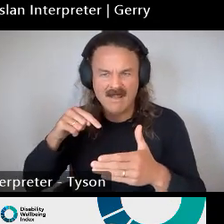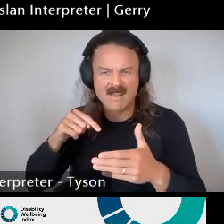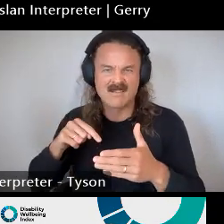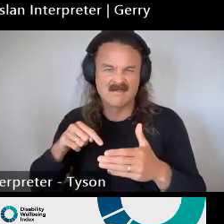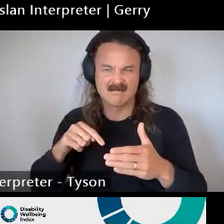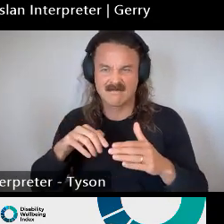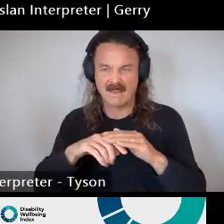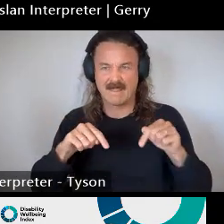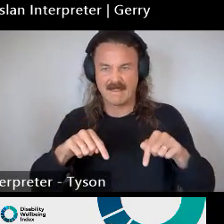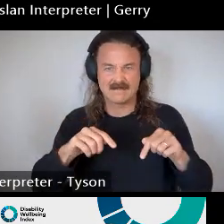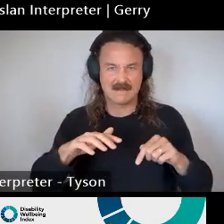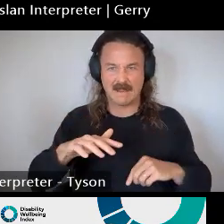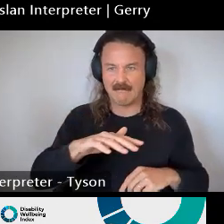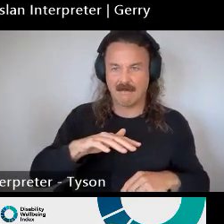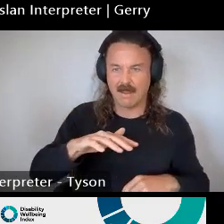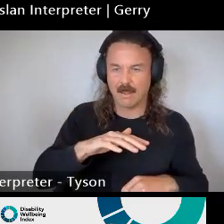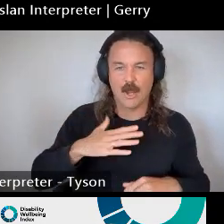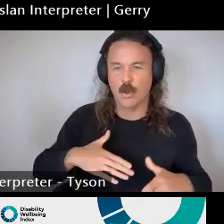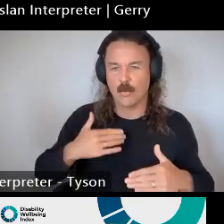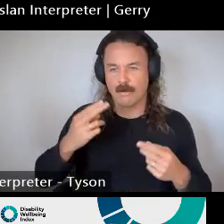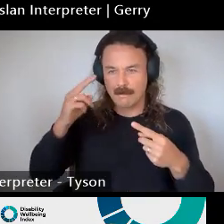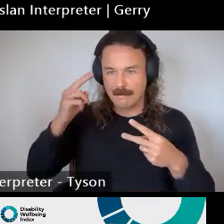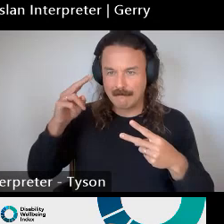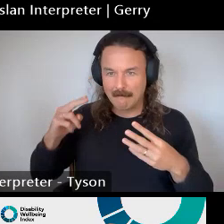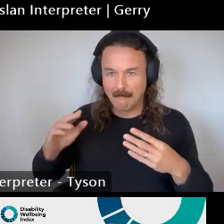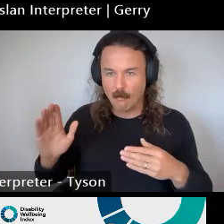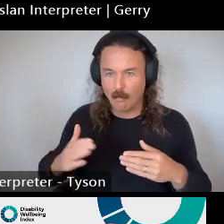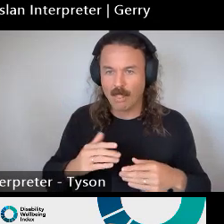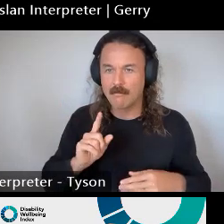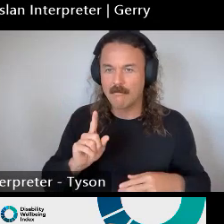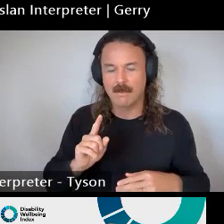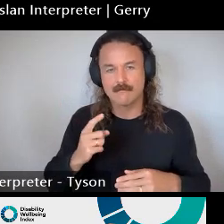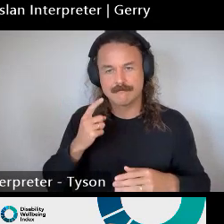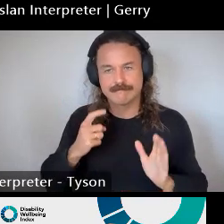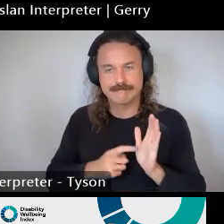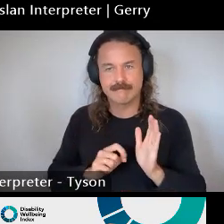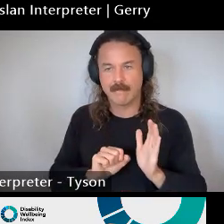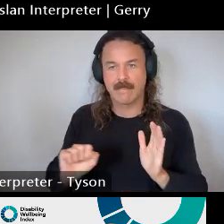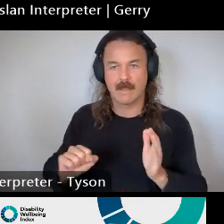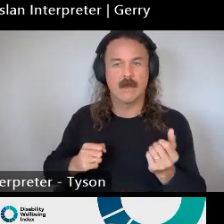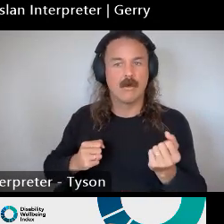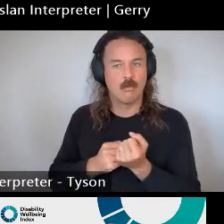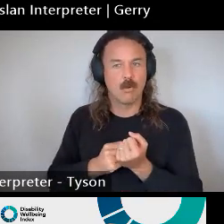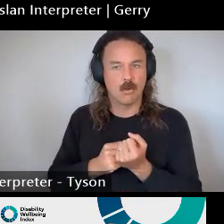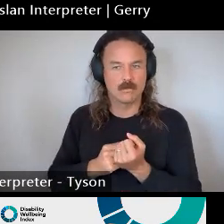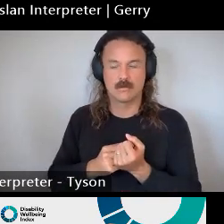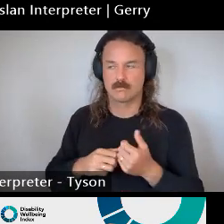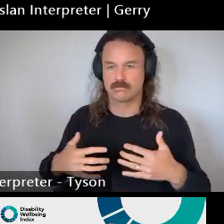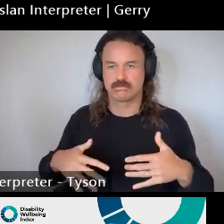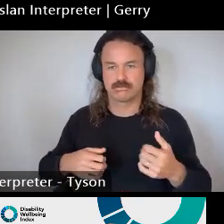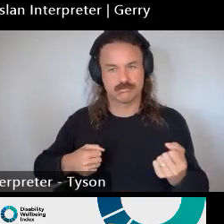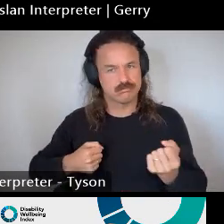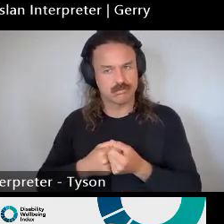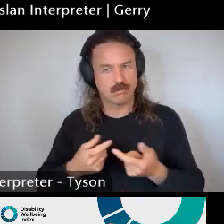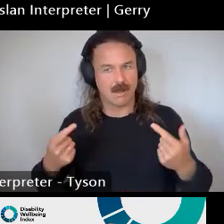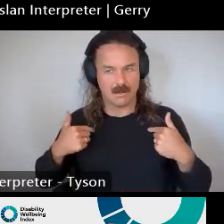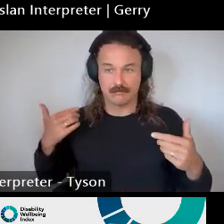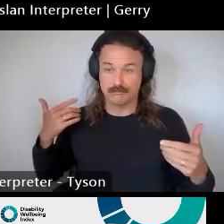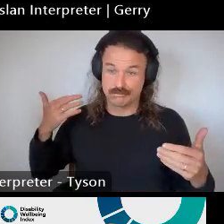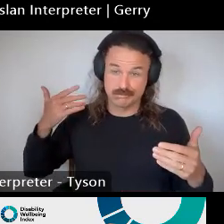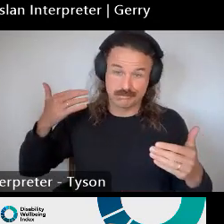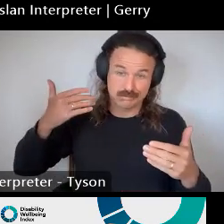acknowledge the support we receive along the way, that we be able to narrow down to a